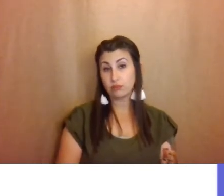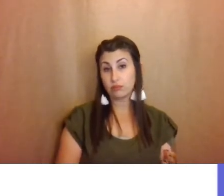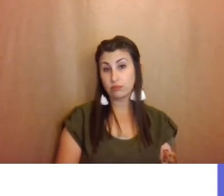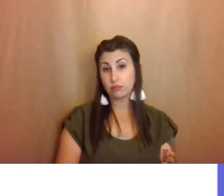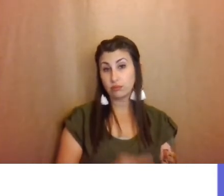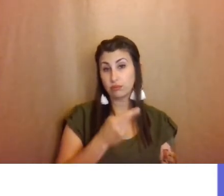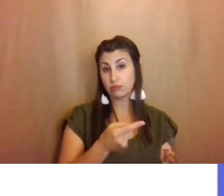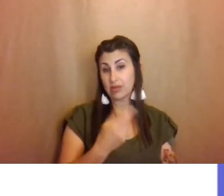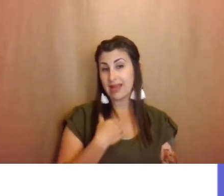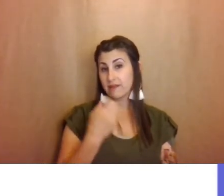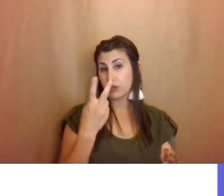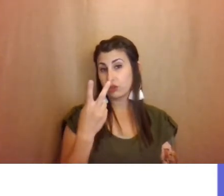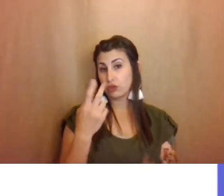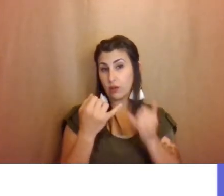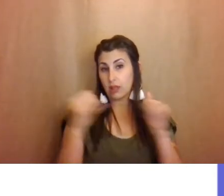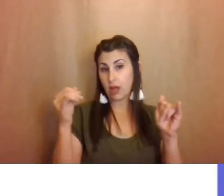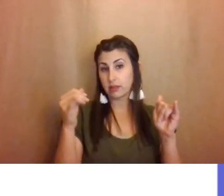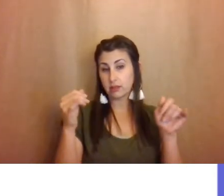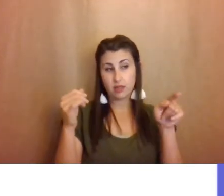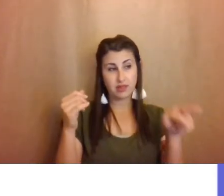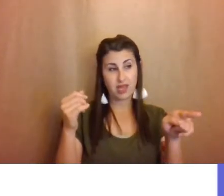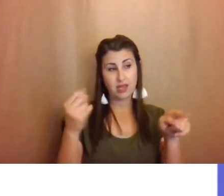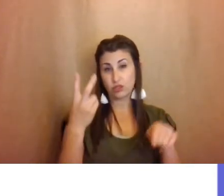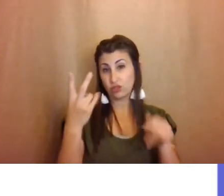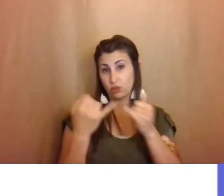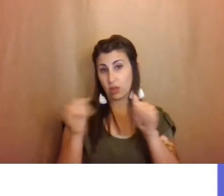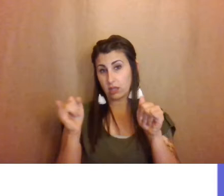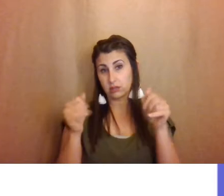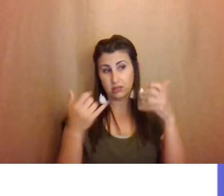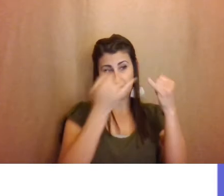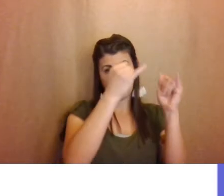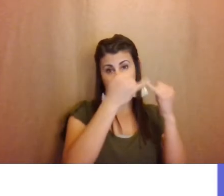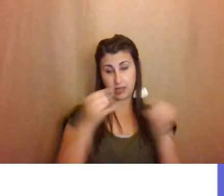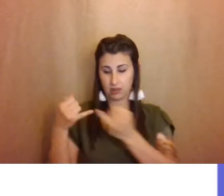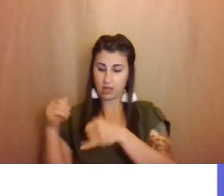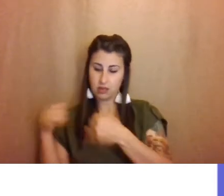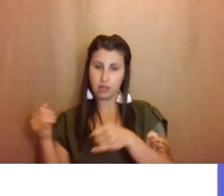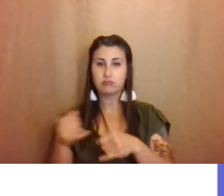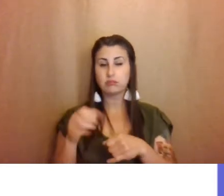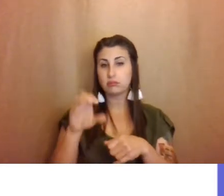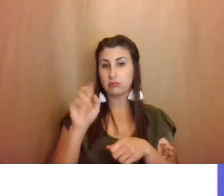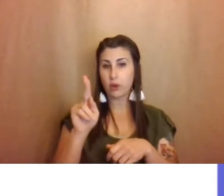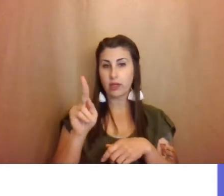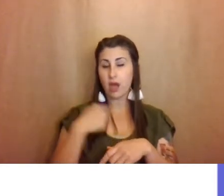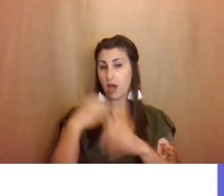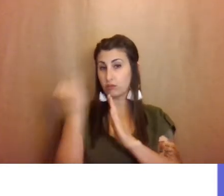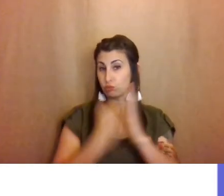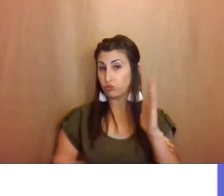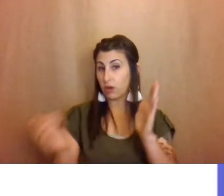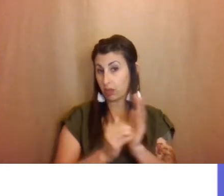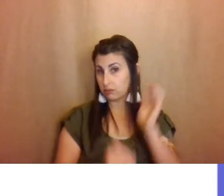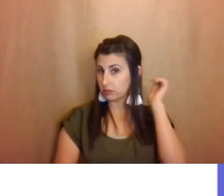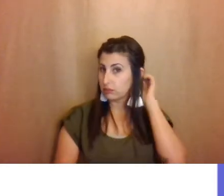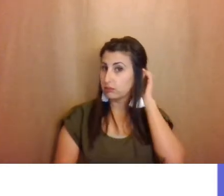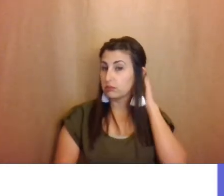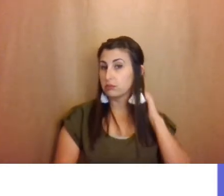one. I'm going to put 2 lines up here, and I'm going to put, let's see, this one has